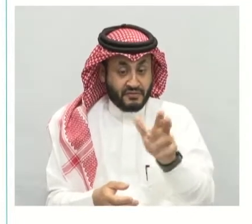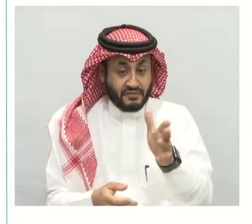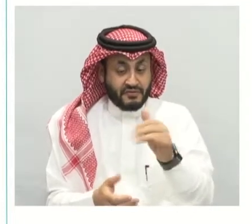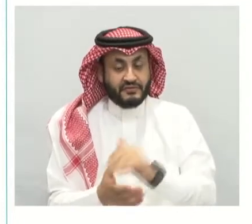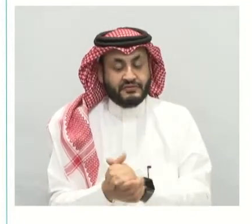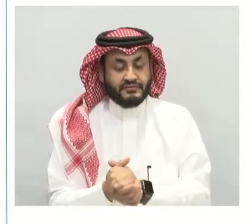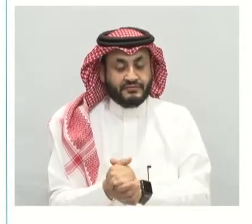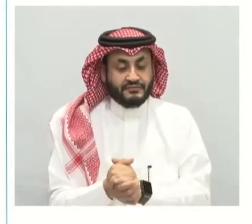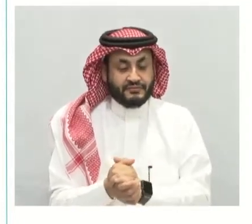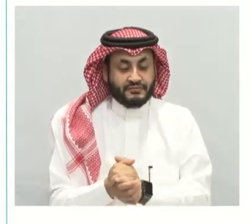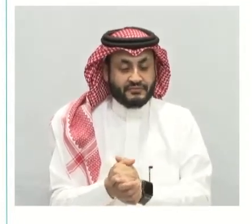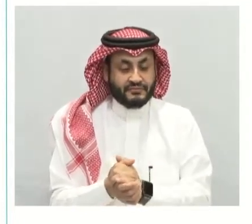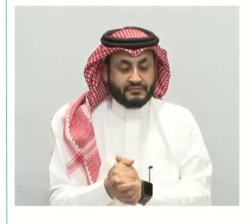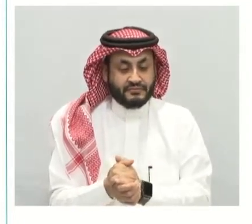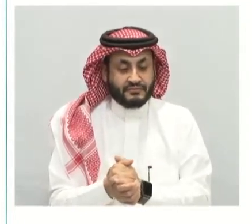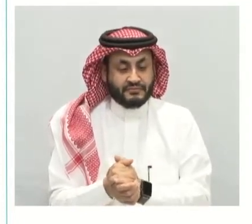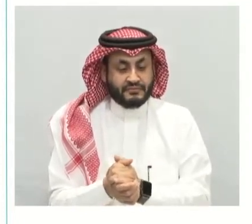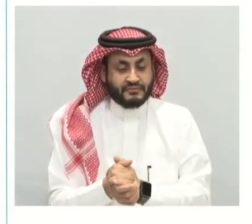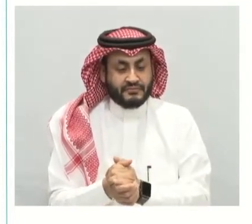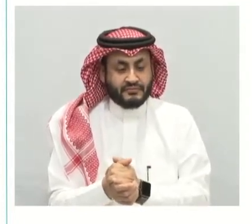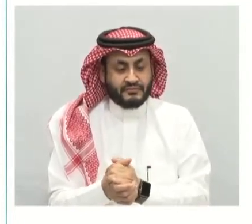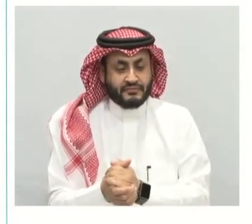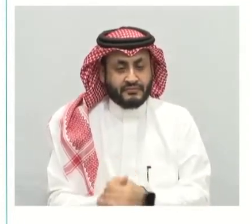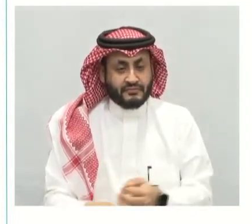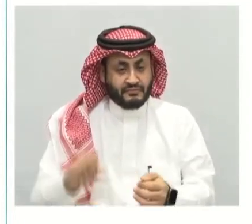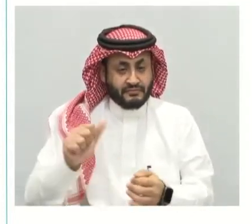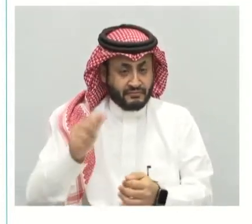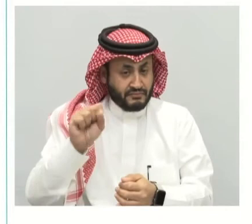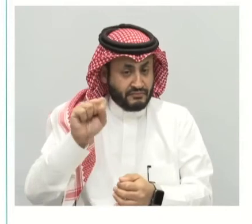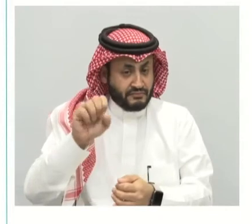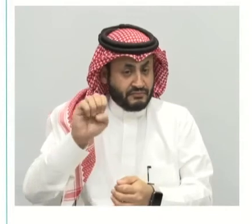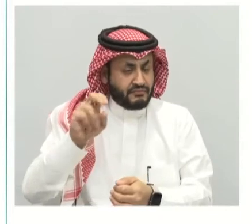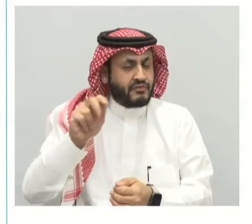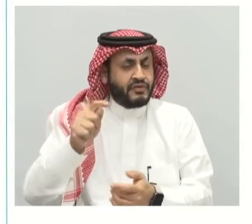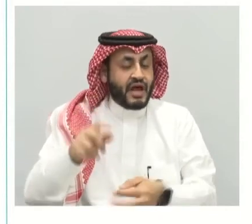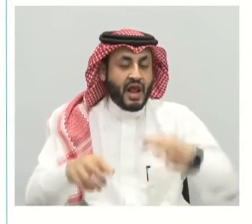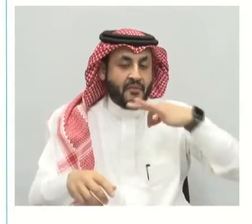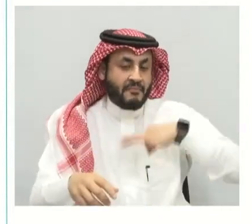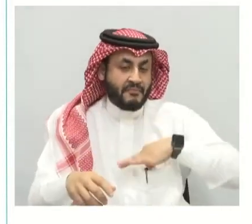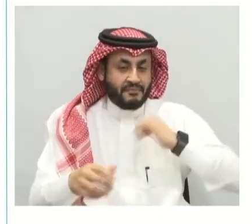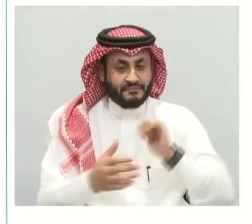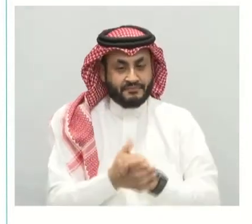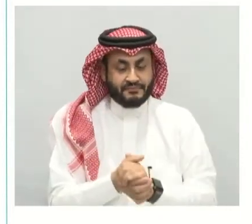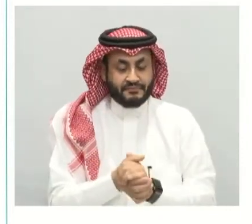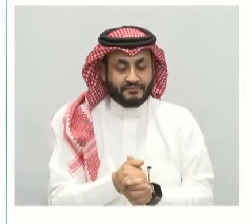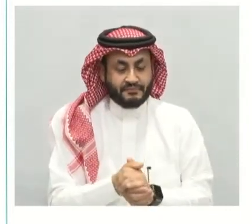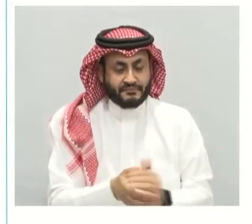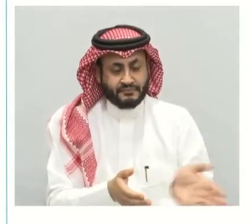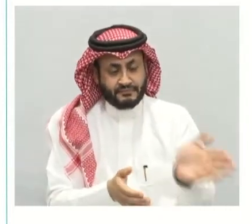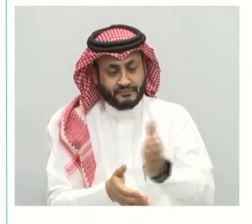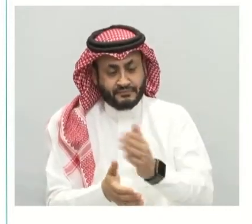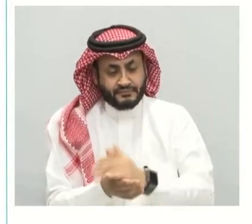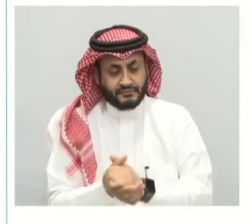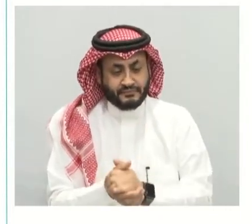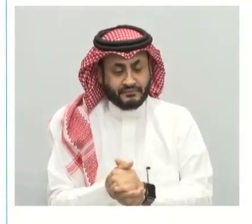term, assets. What did we say about assets? It's benefits, good things, advantages. And also, what are some